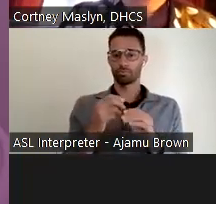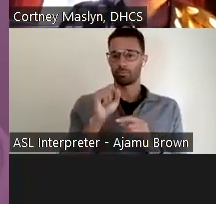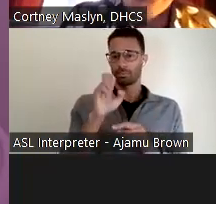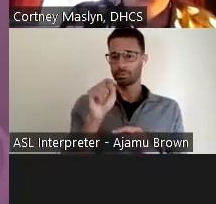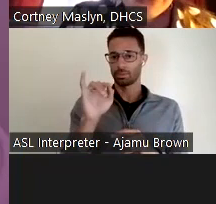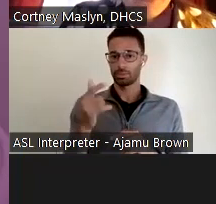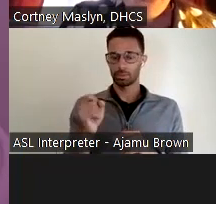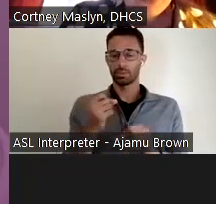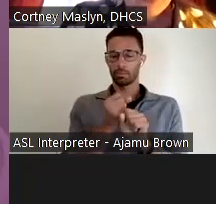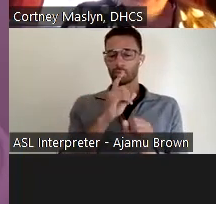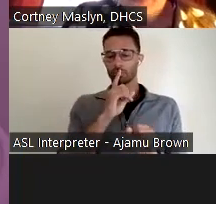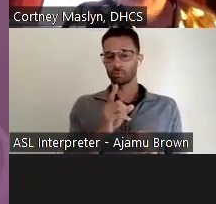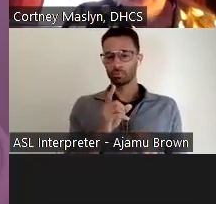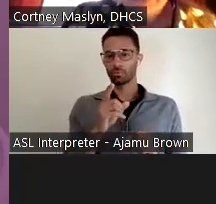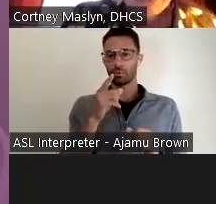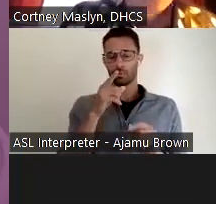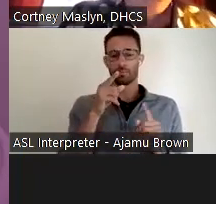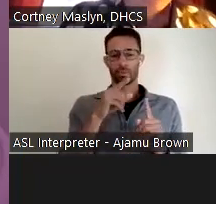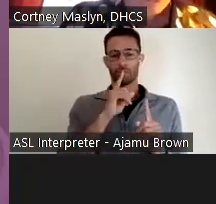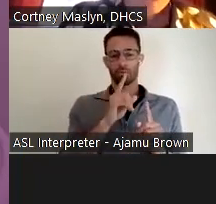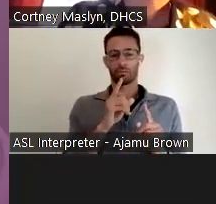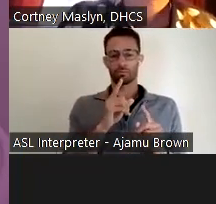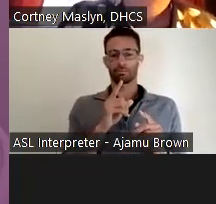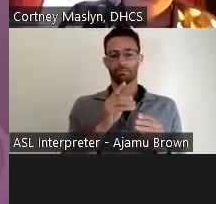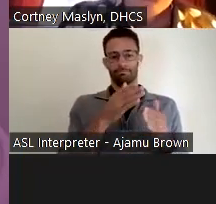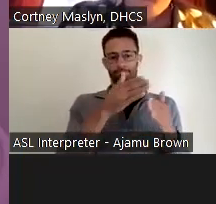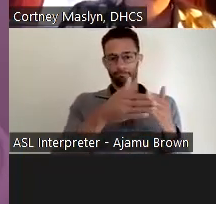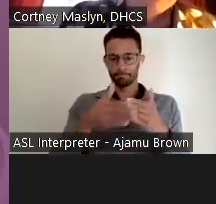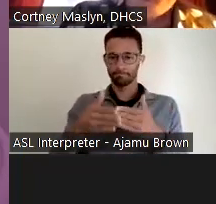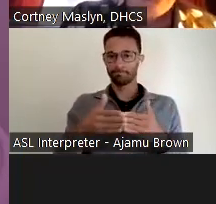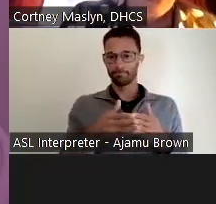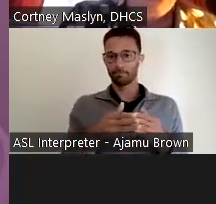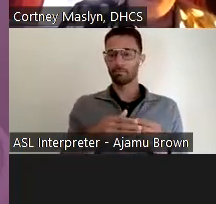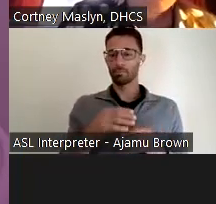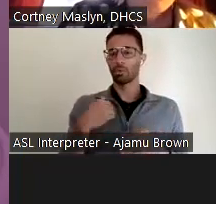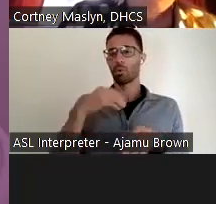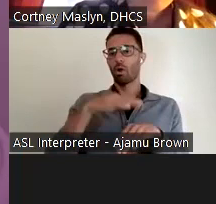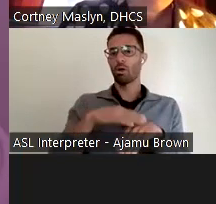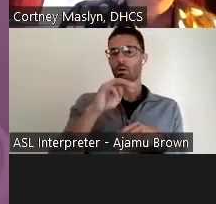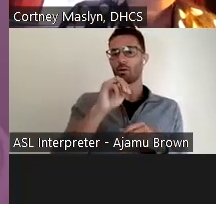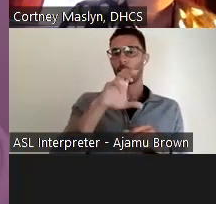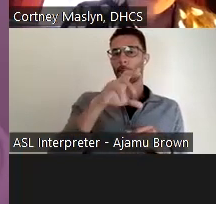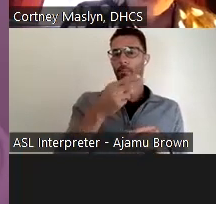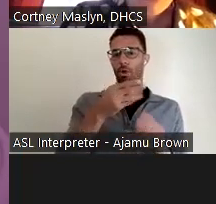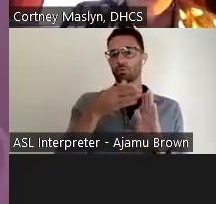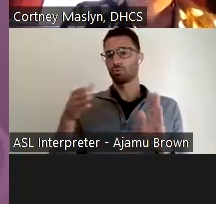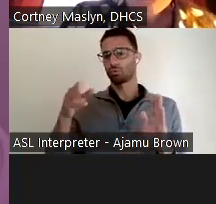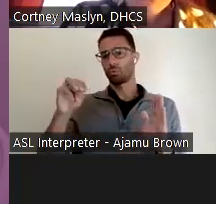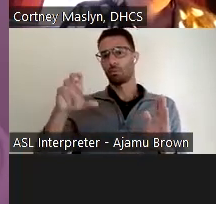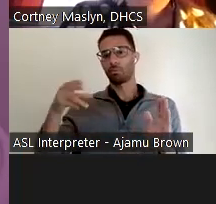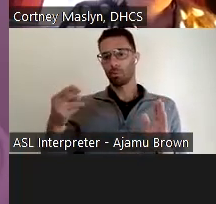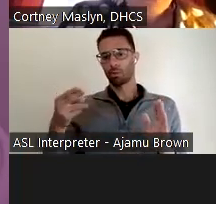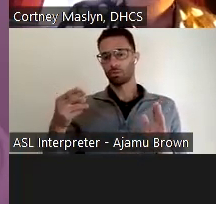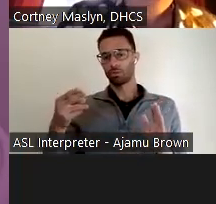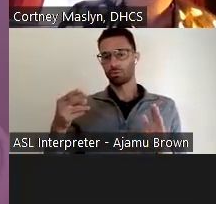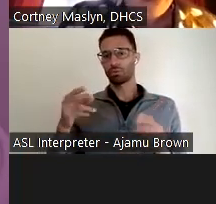effectuated and continuing to be effectuated. We are on a March to March audit cycle. And so that's where the team here at